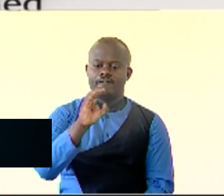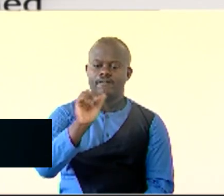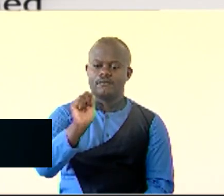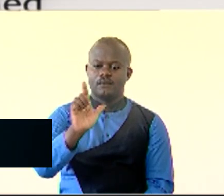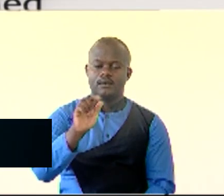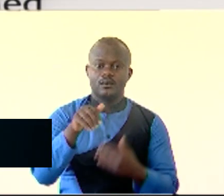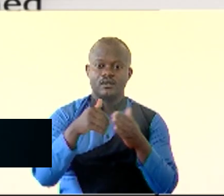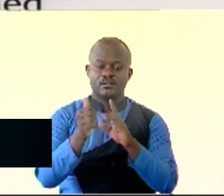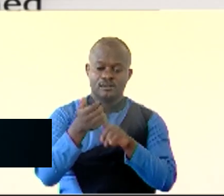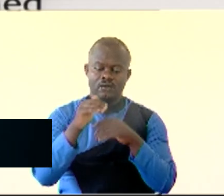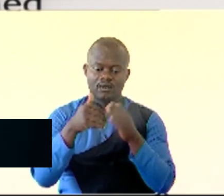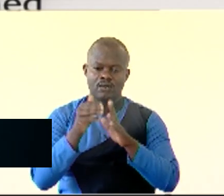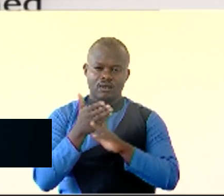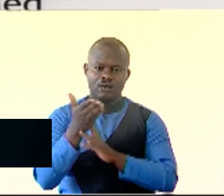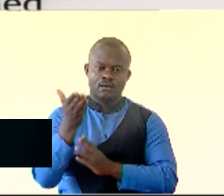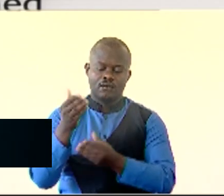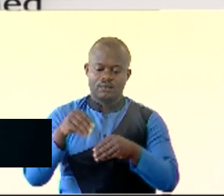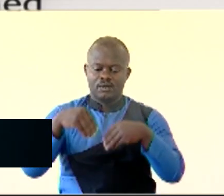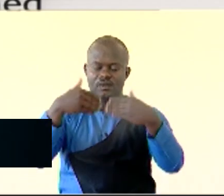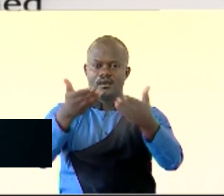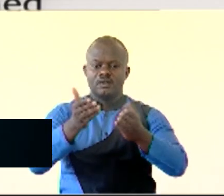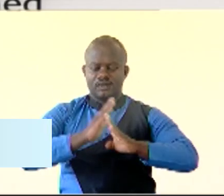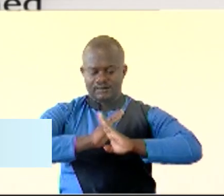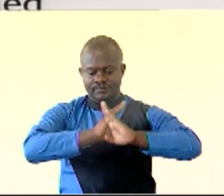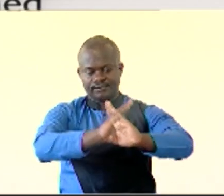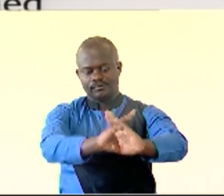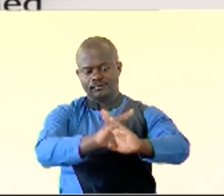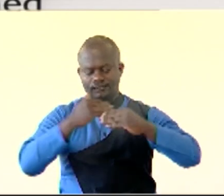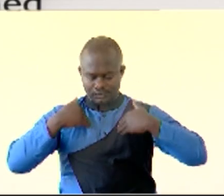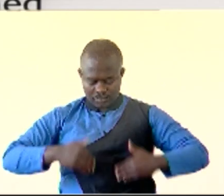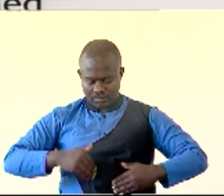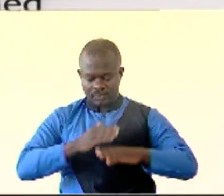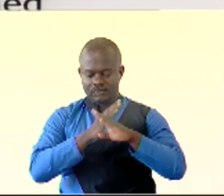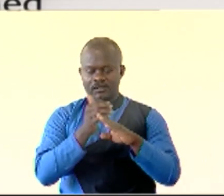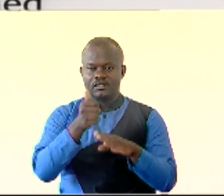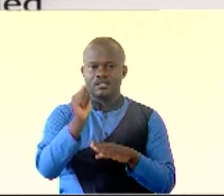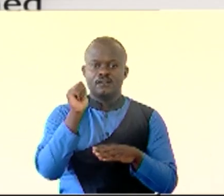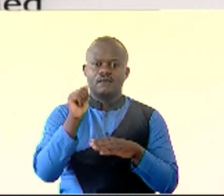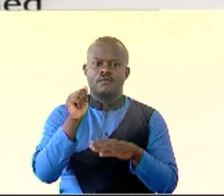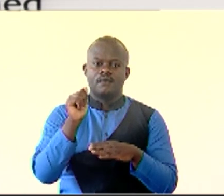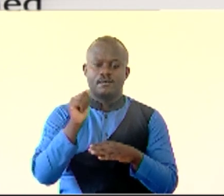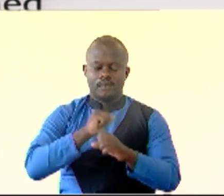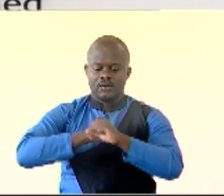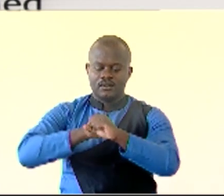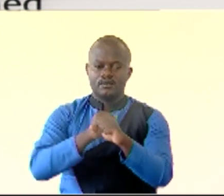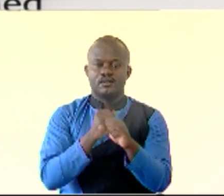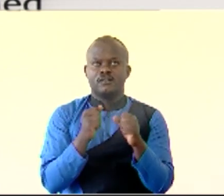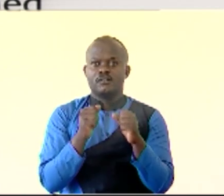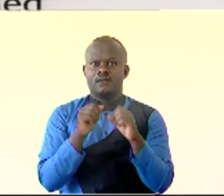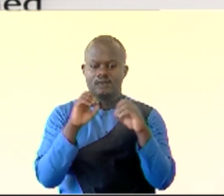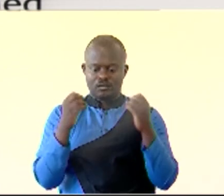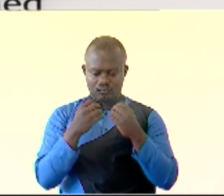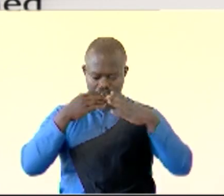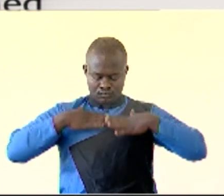is obtained by introducing antigens into the body and protect organisms. We have active artificial